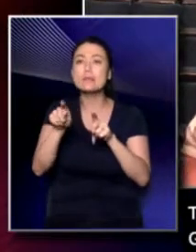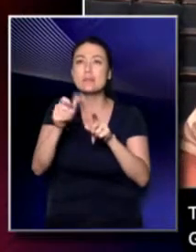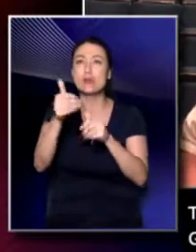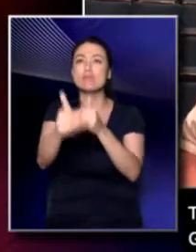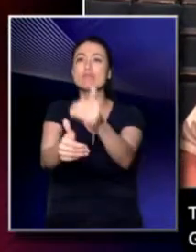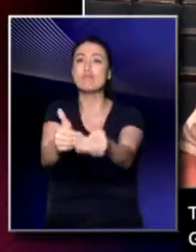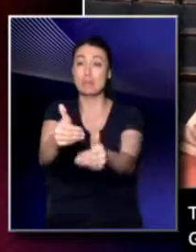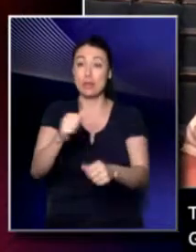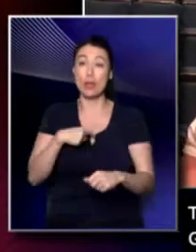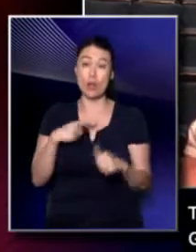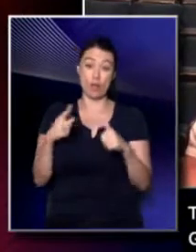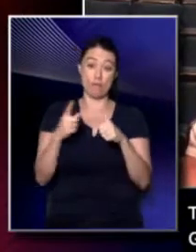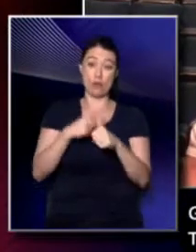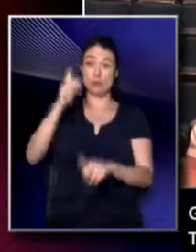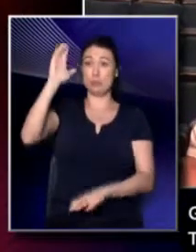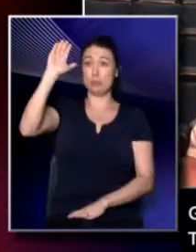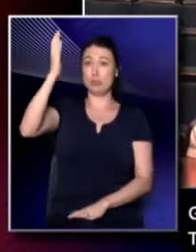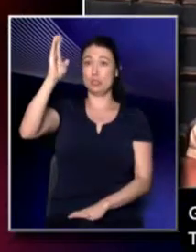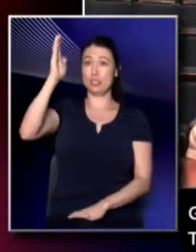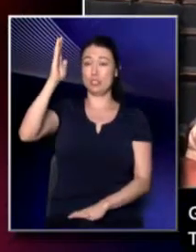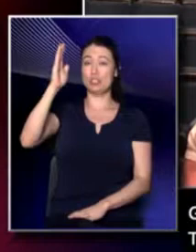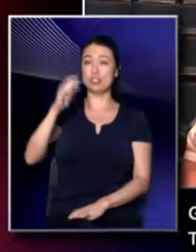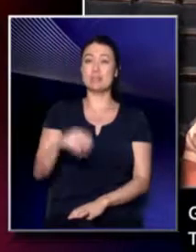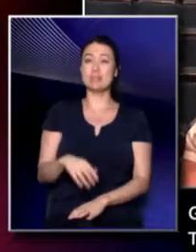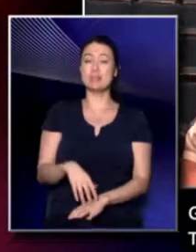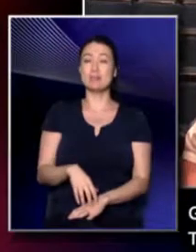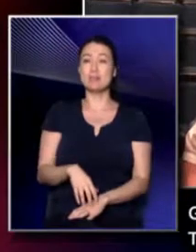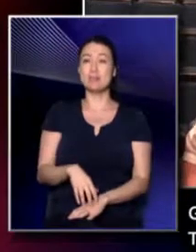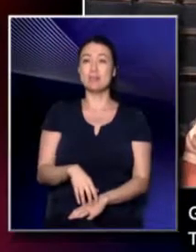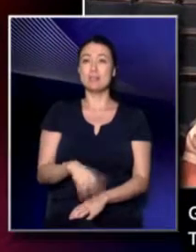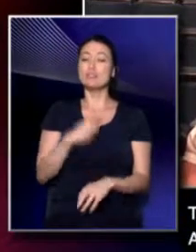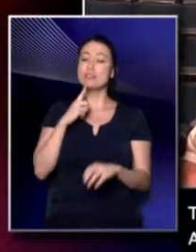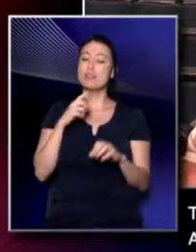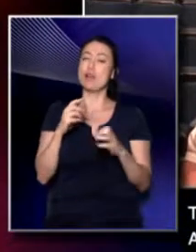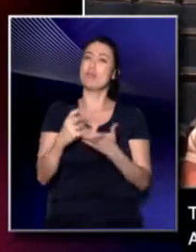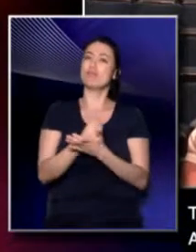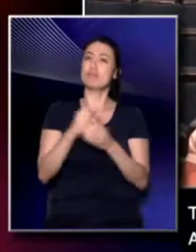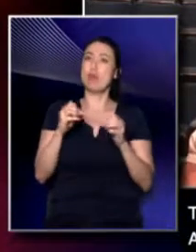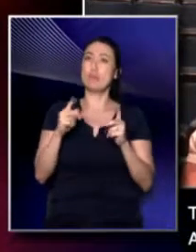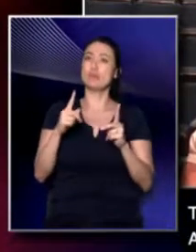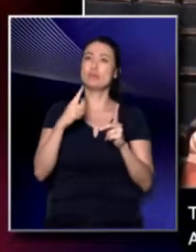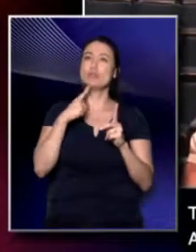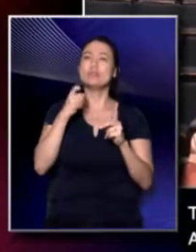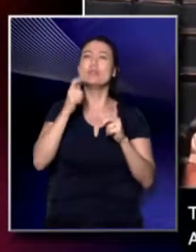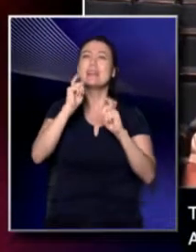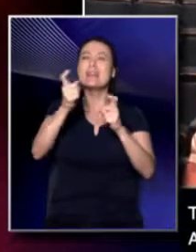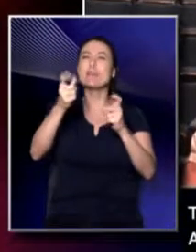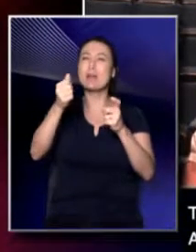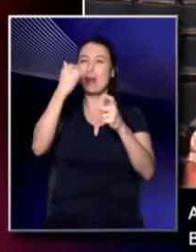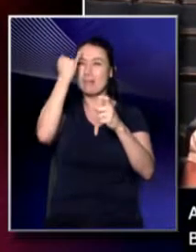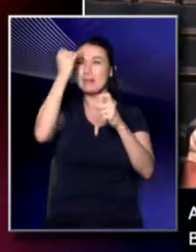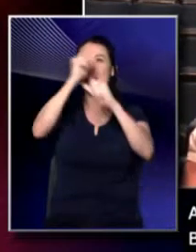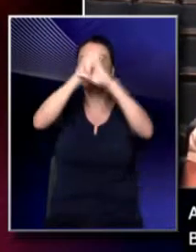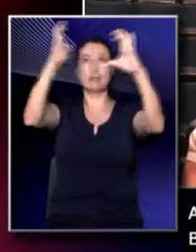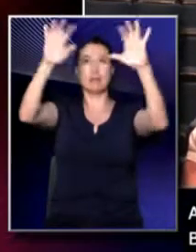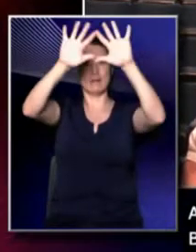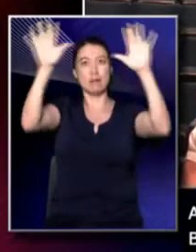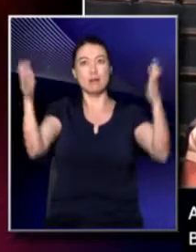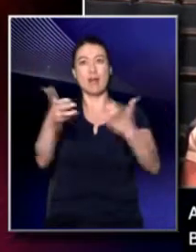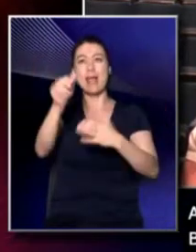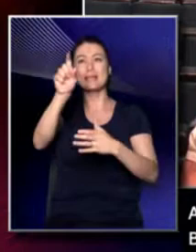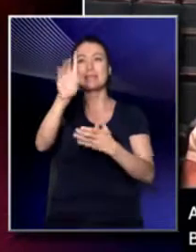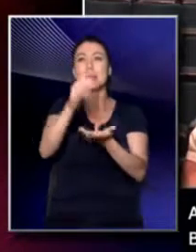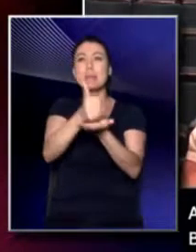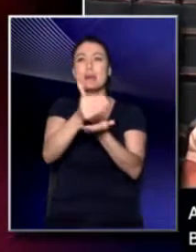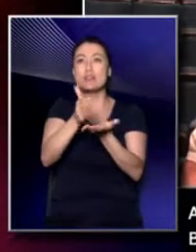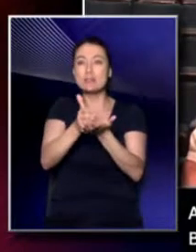The first presentation is really an opportunity to give you a basic overview of ASDB's budget and identify